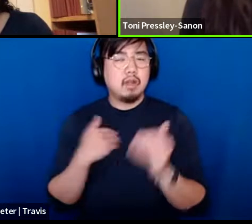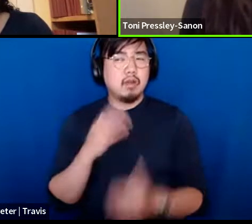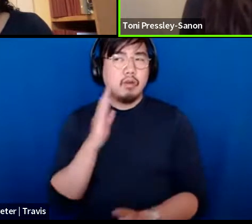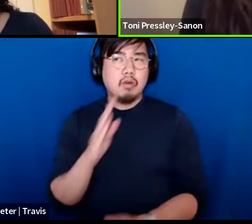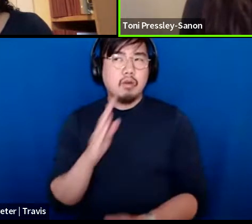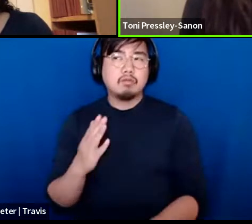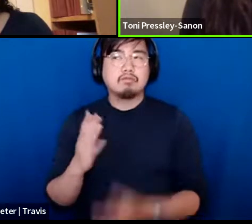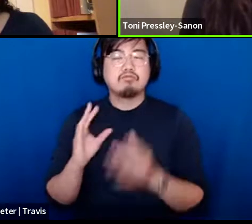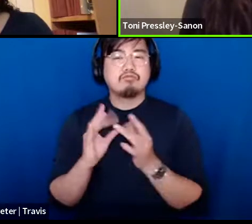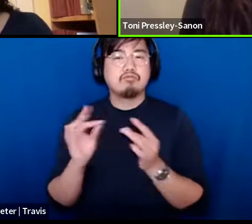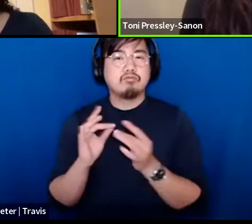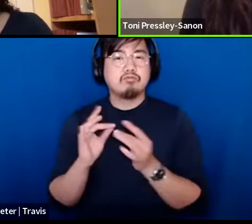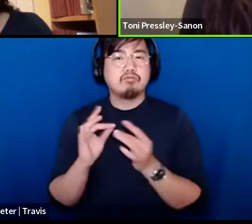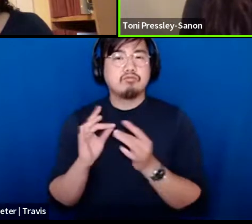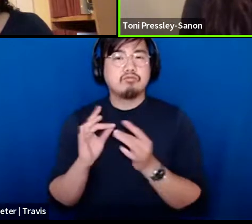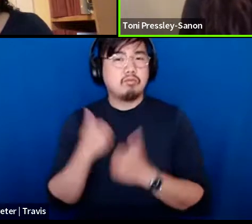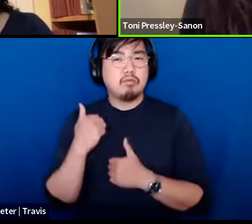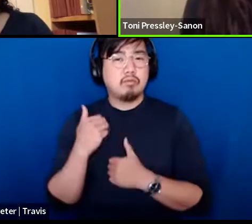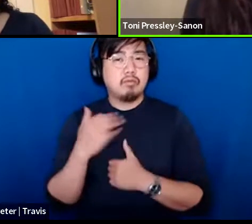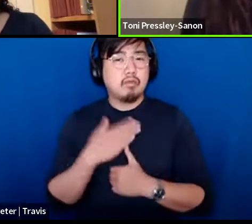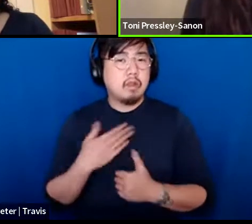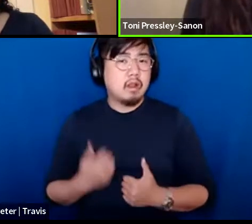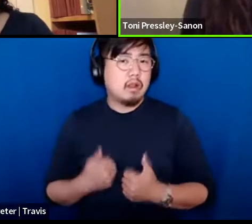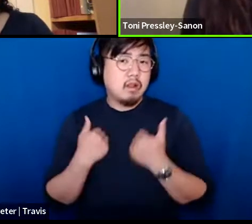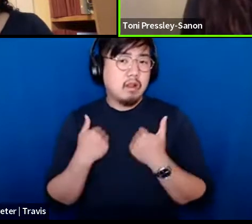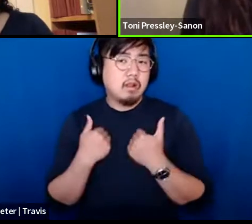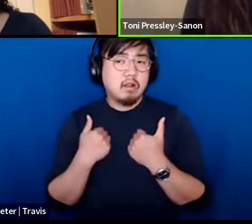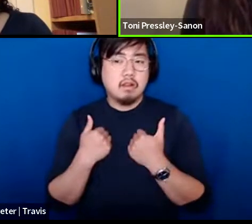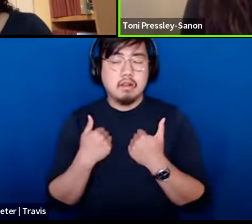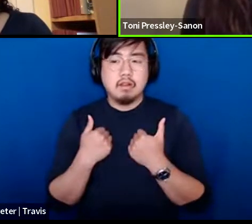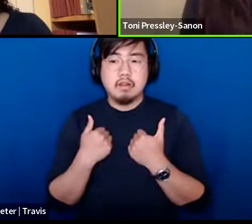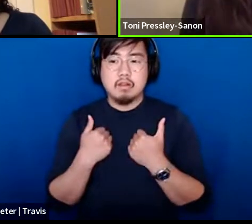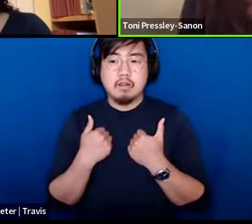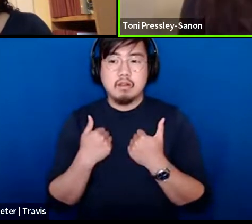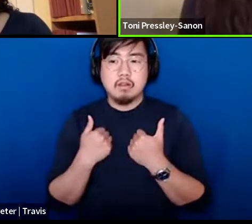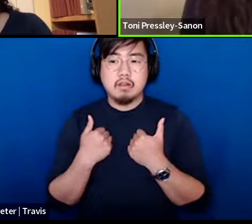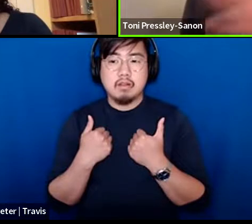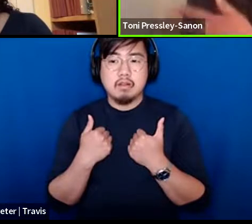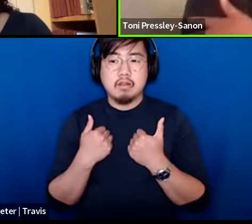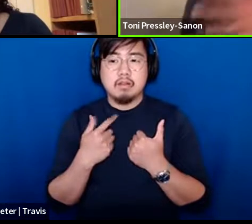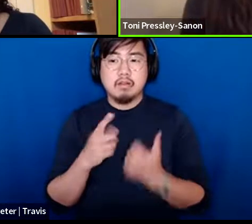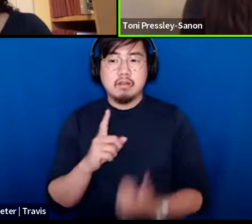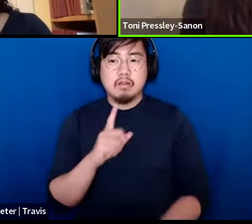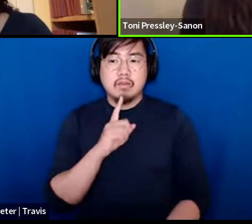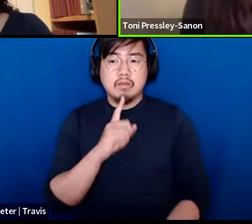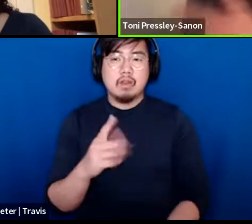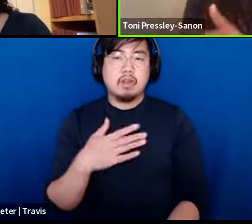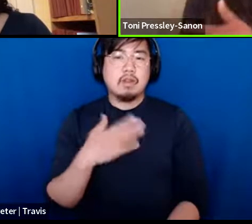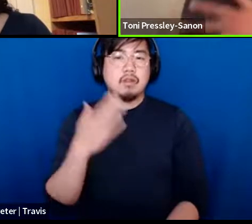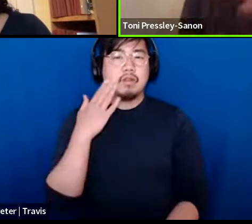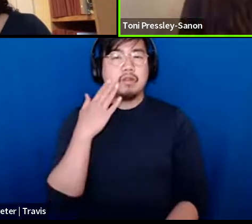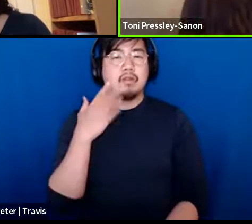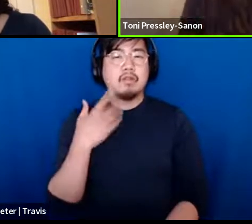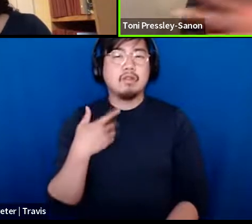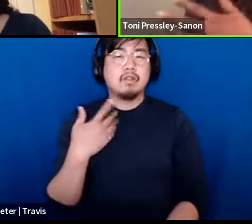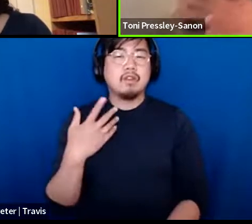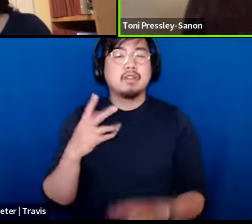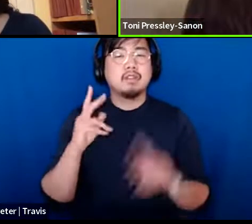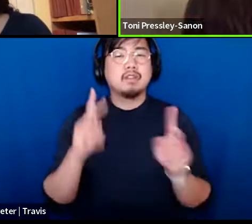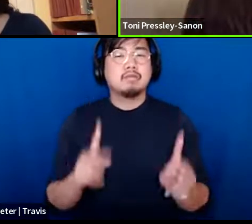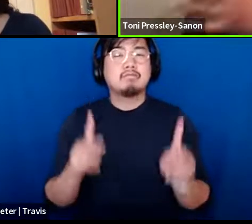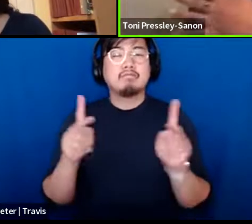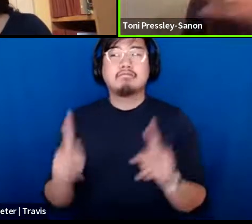most of my life, I was just, blown back and forth by the winds of whatever